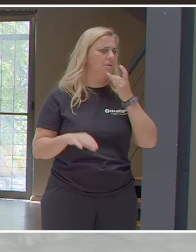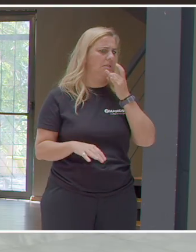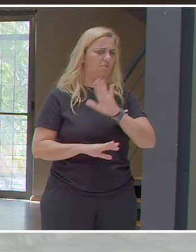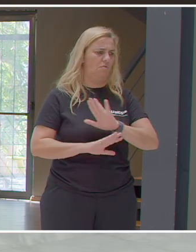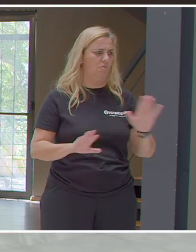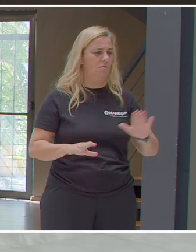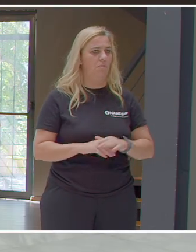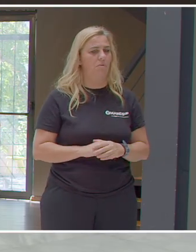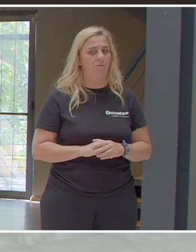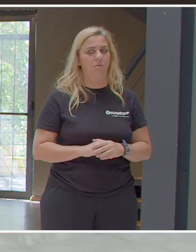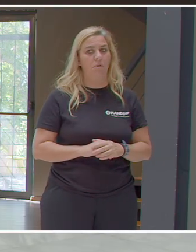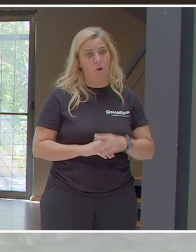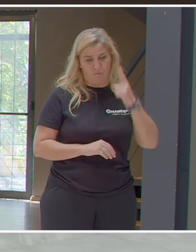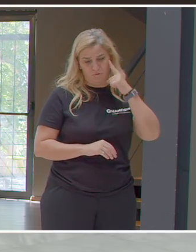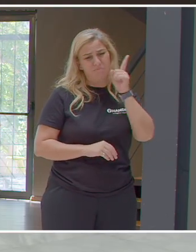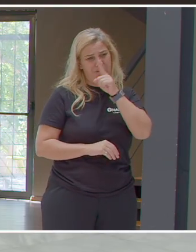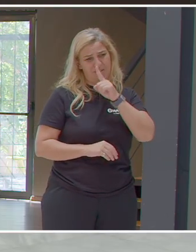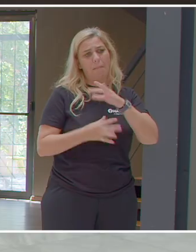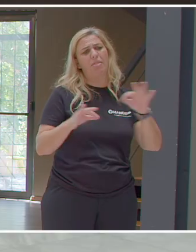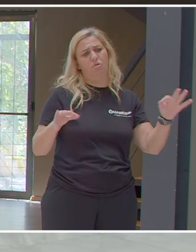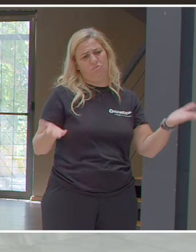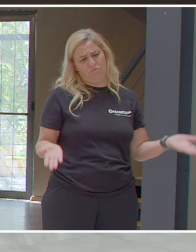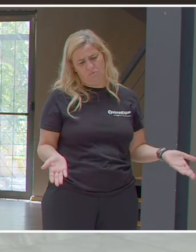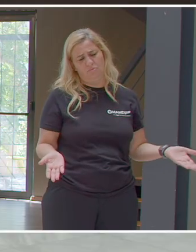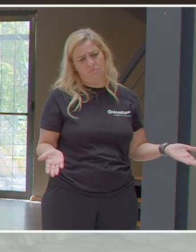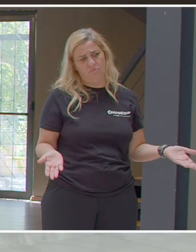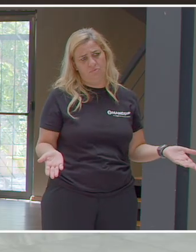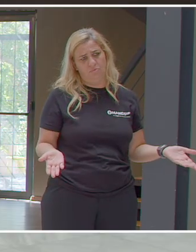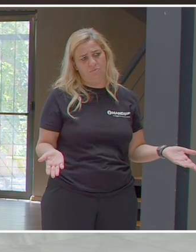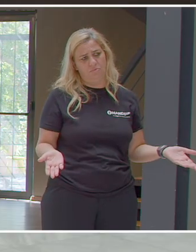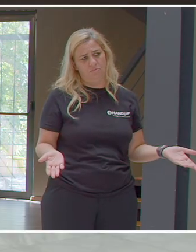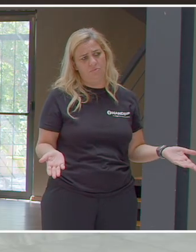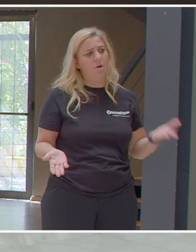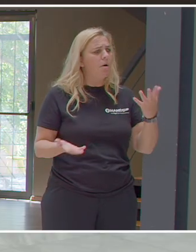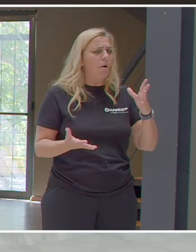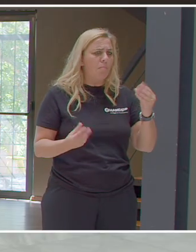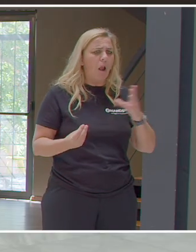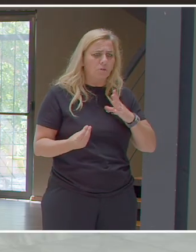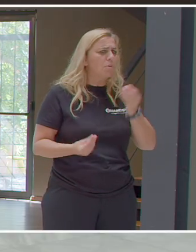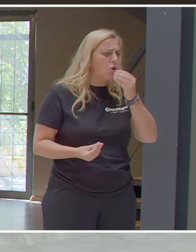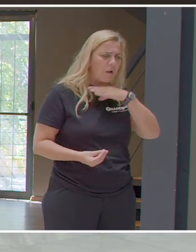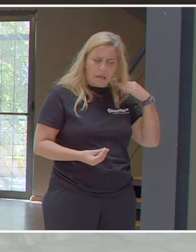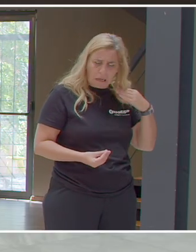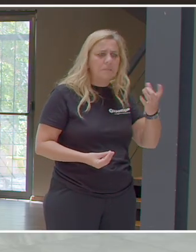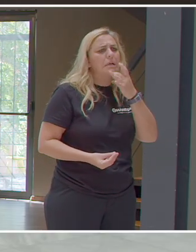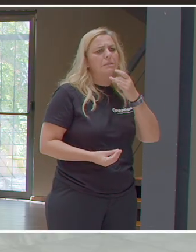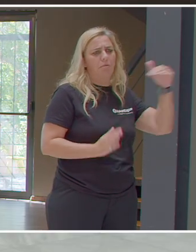think it's a lie because a lot of omnivores also are low in iron. So